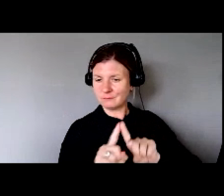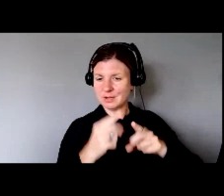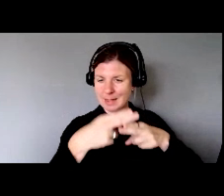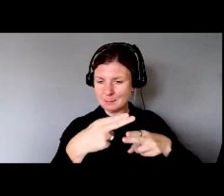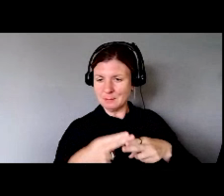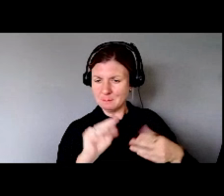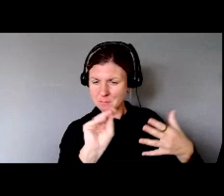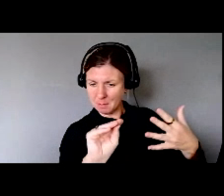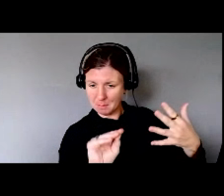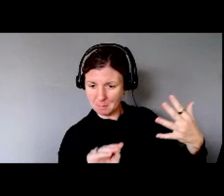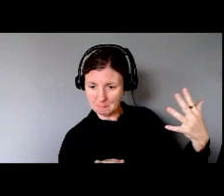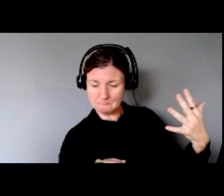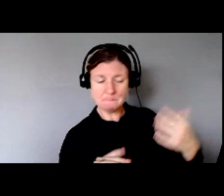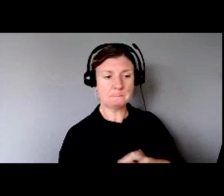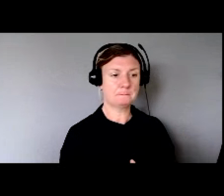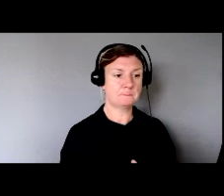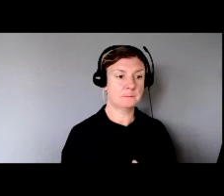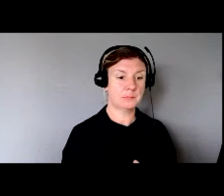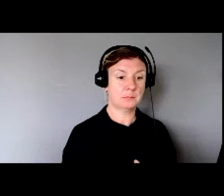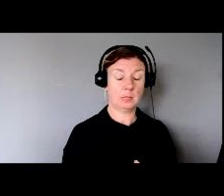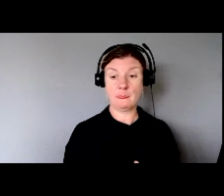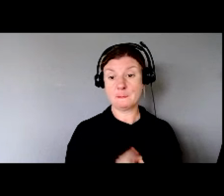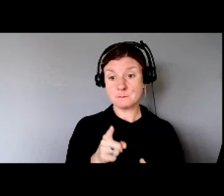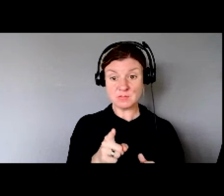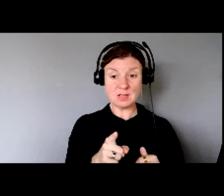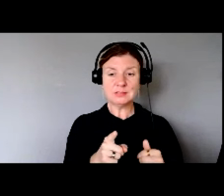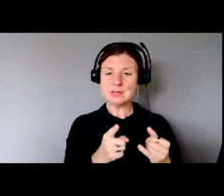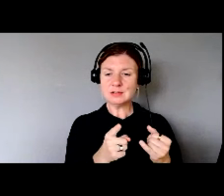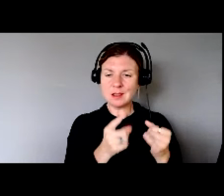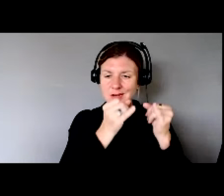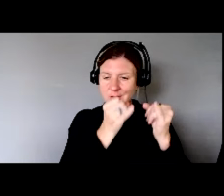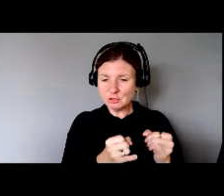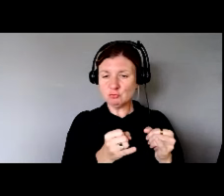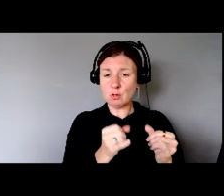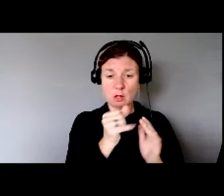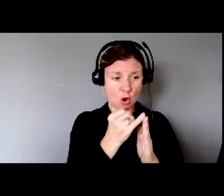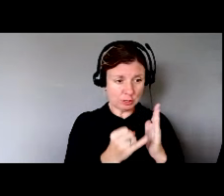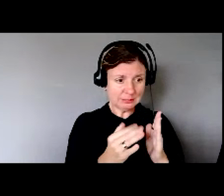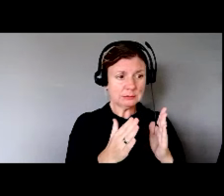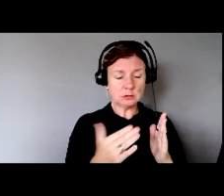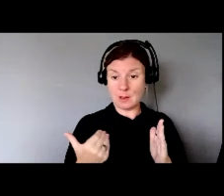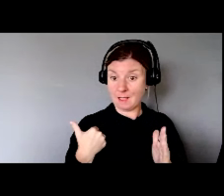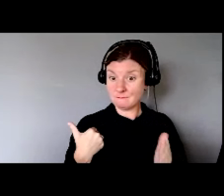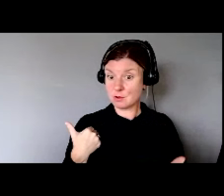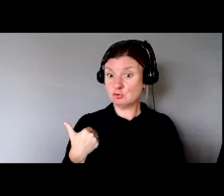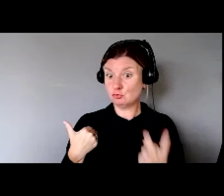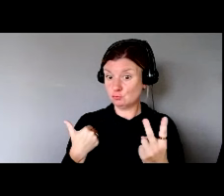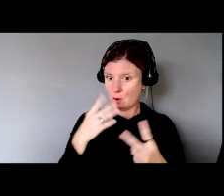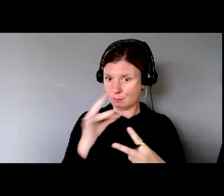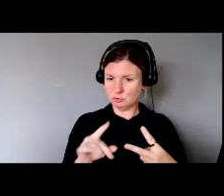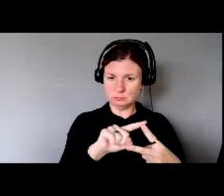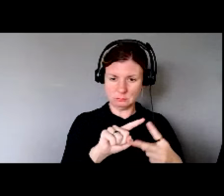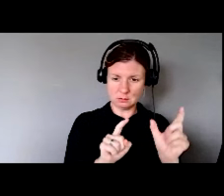an individual artist, you will only have a Contact Information tab and a Submission Requirements tab.